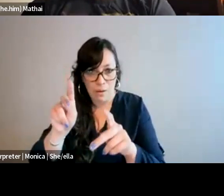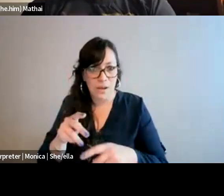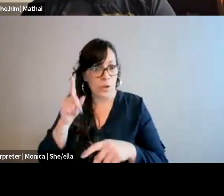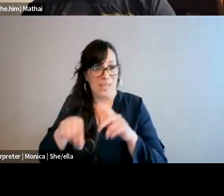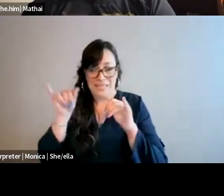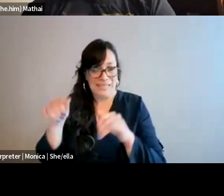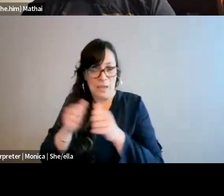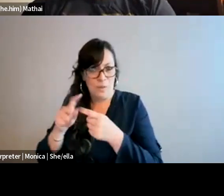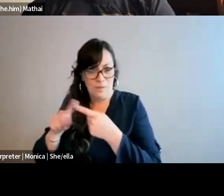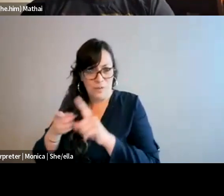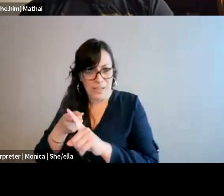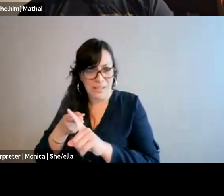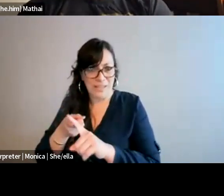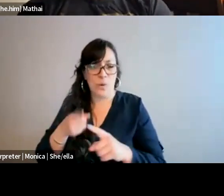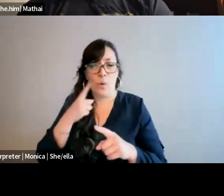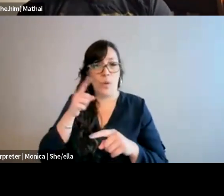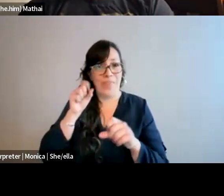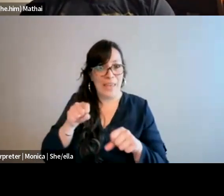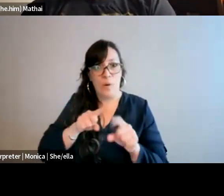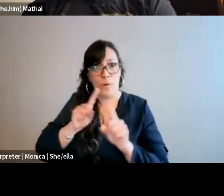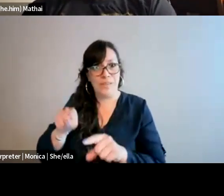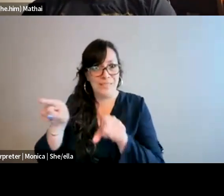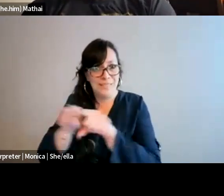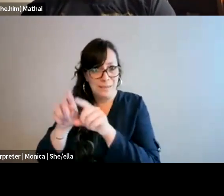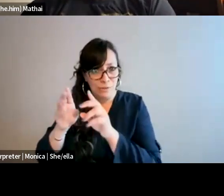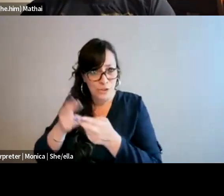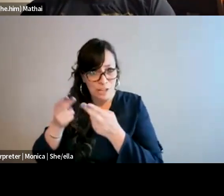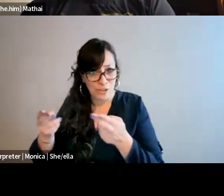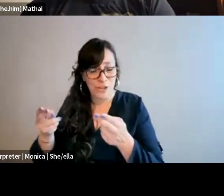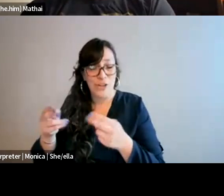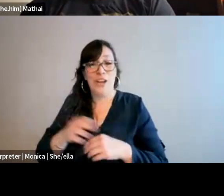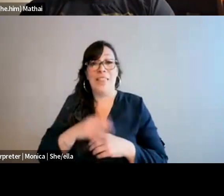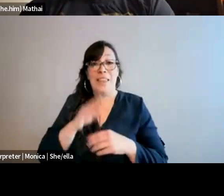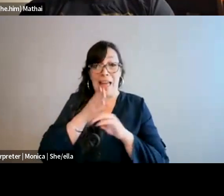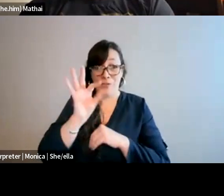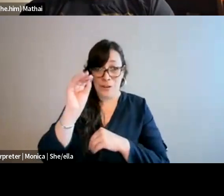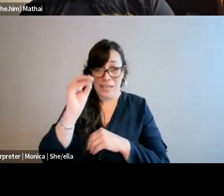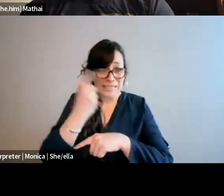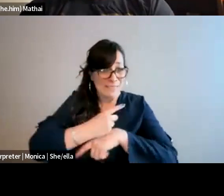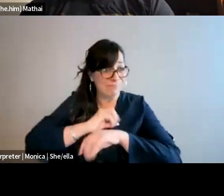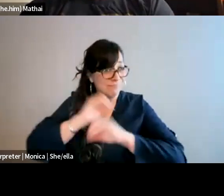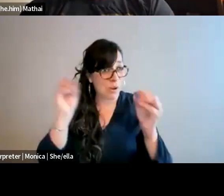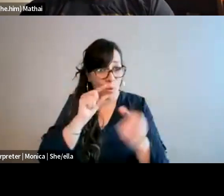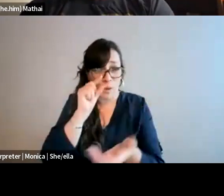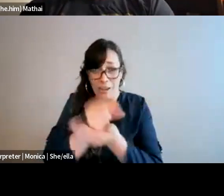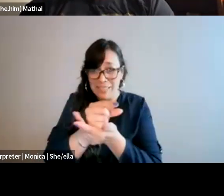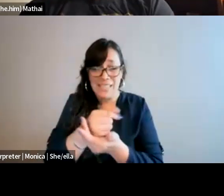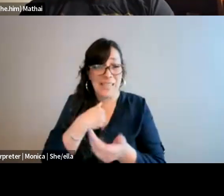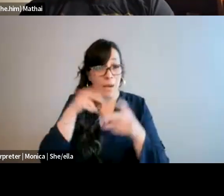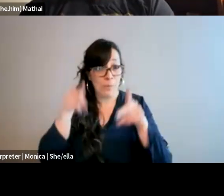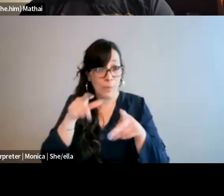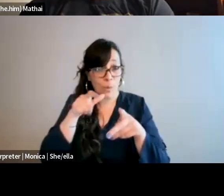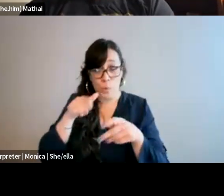stay with them or that they'll be able to get into the same shelter, right? And after 90 days, there's no guarantee that anyone who's in